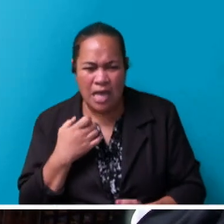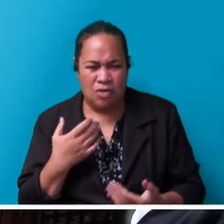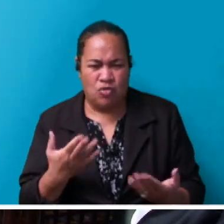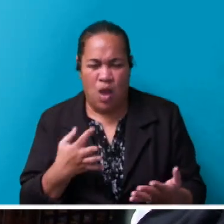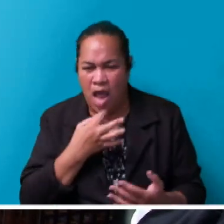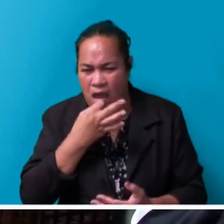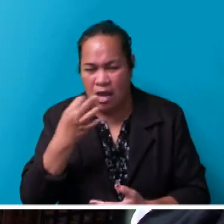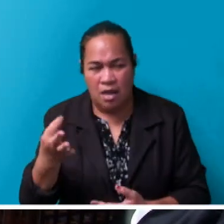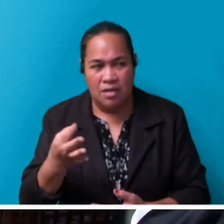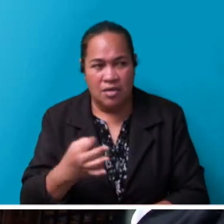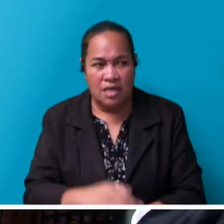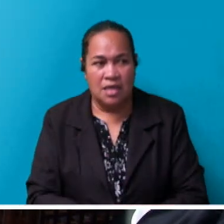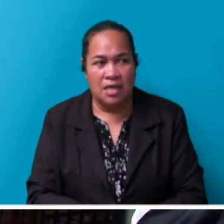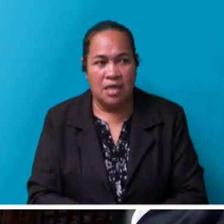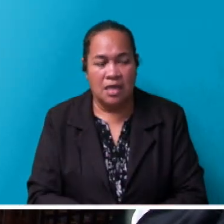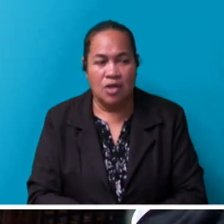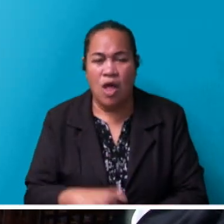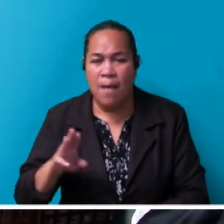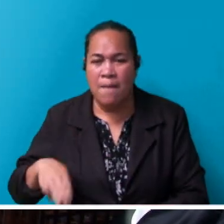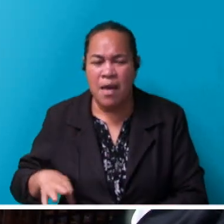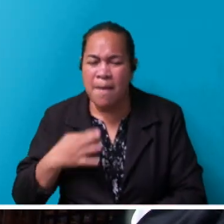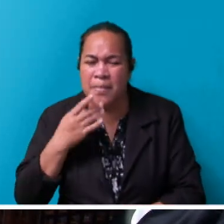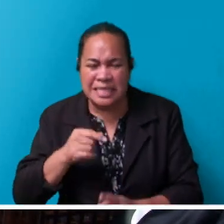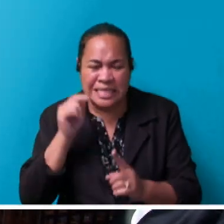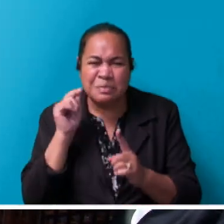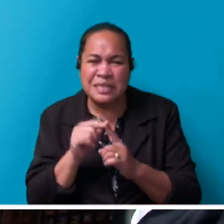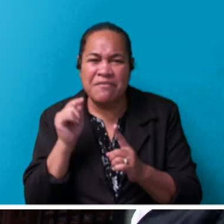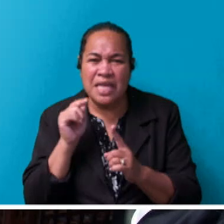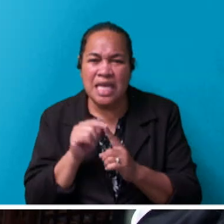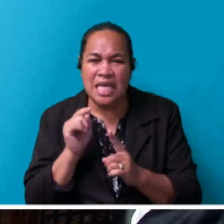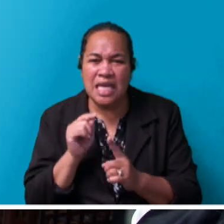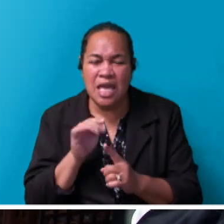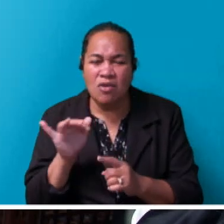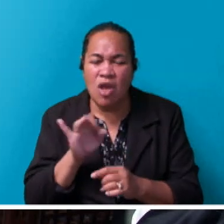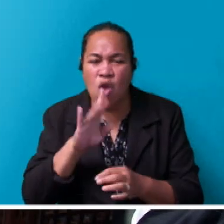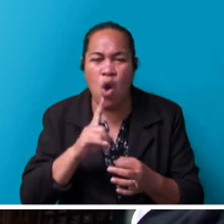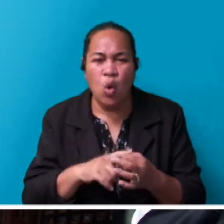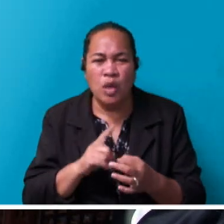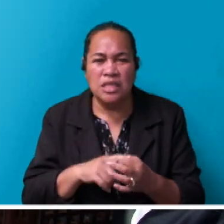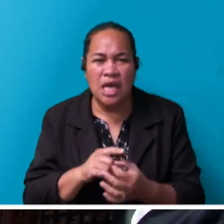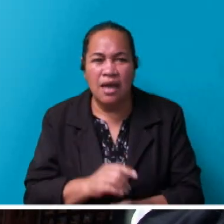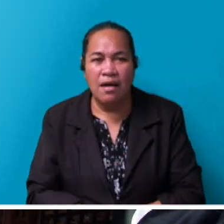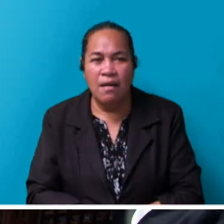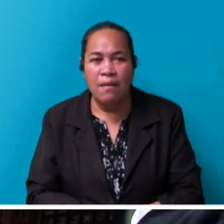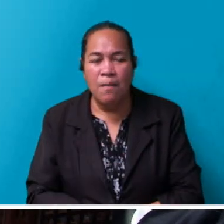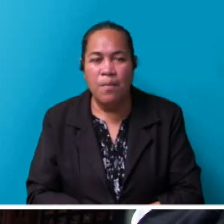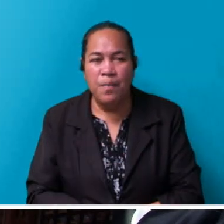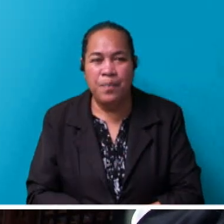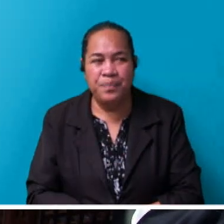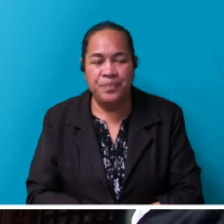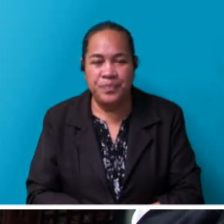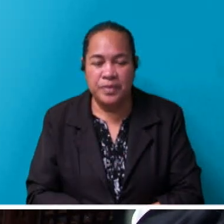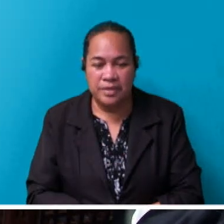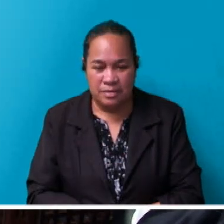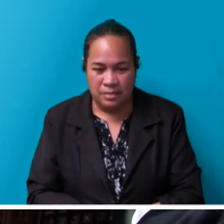the honourable member to be specific in the question that he's raising. The way it is set